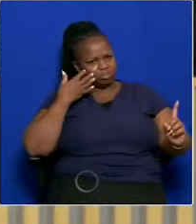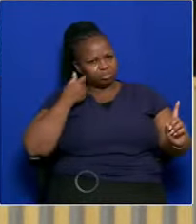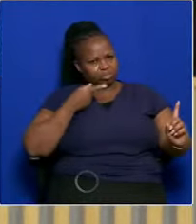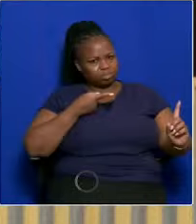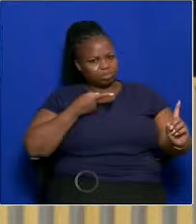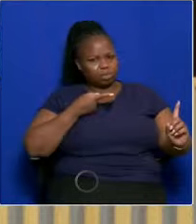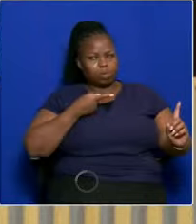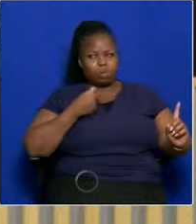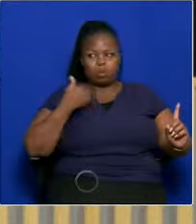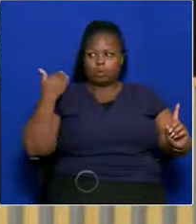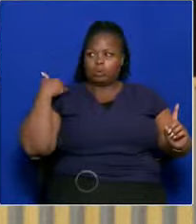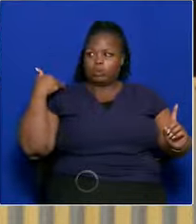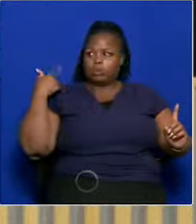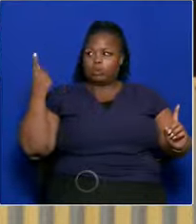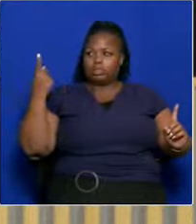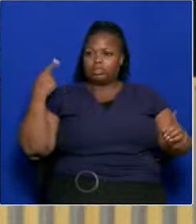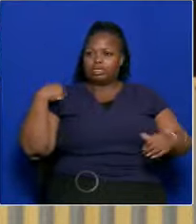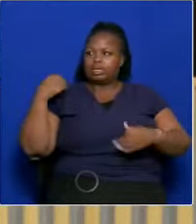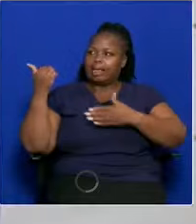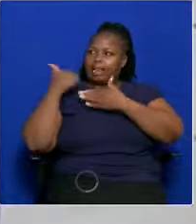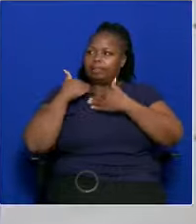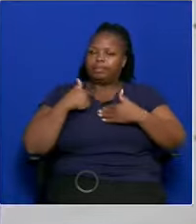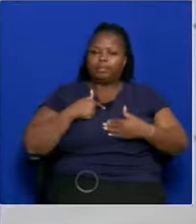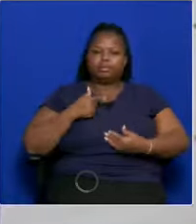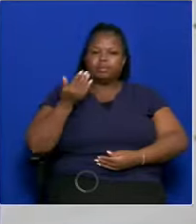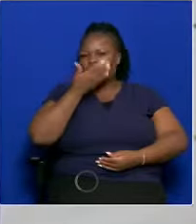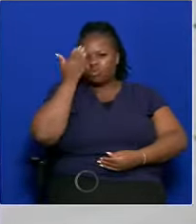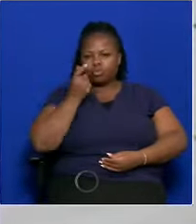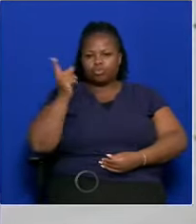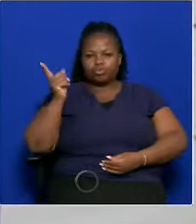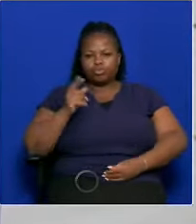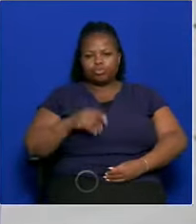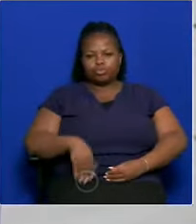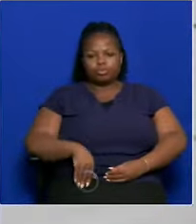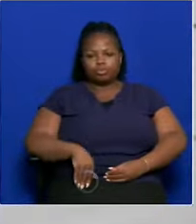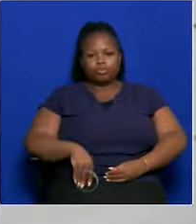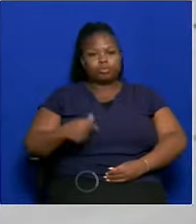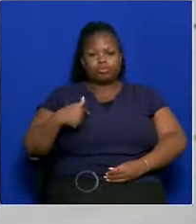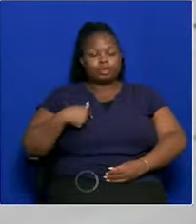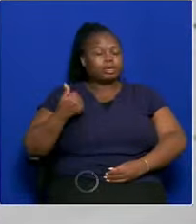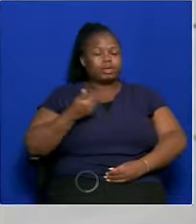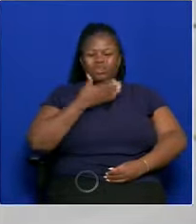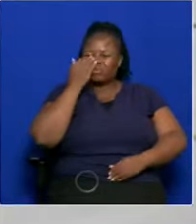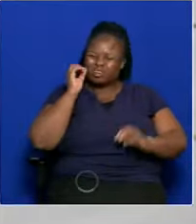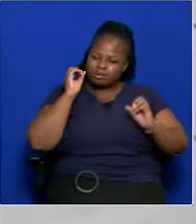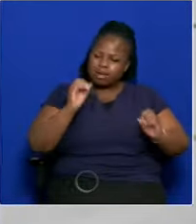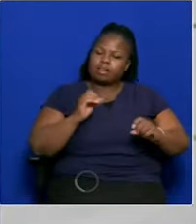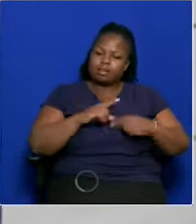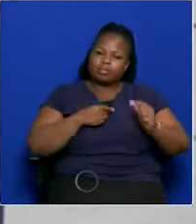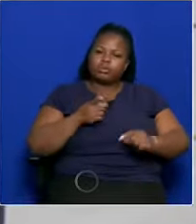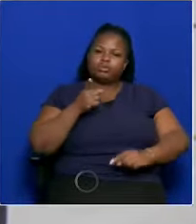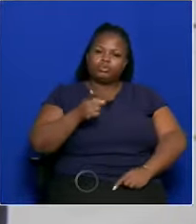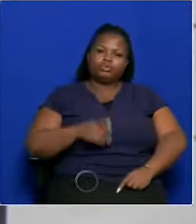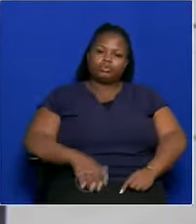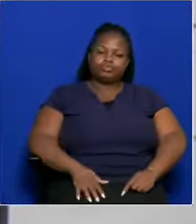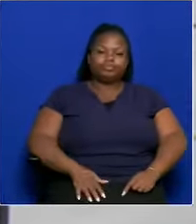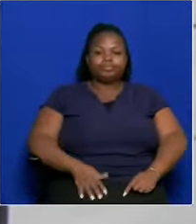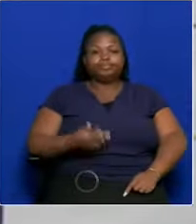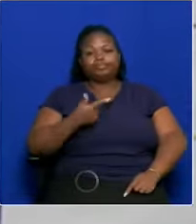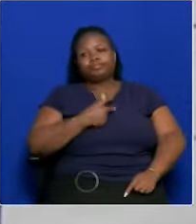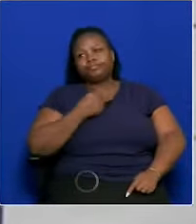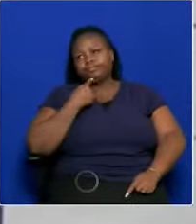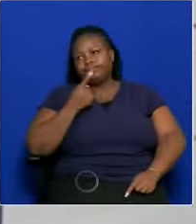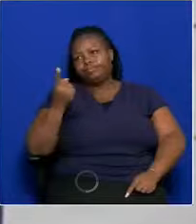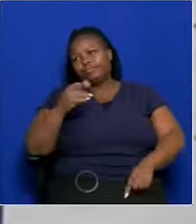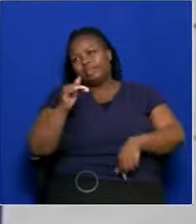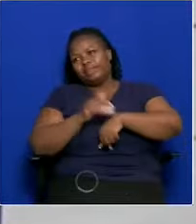help me? They don't know you. I'm a citizen. I don't know anything about you. All I come to know is you're friends with Mr.